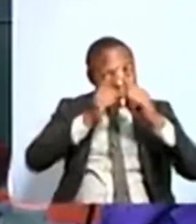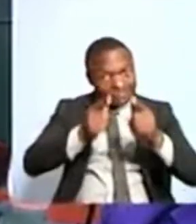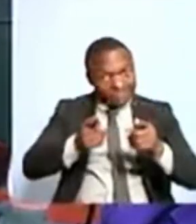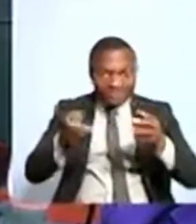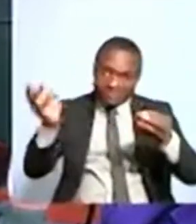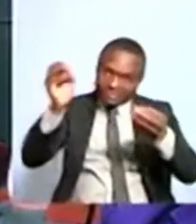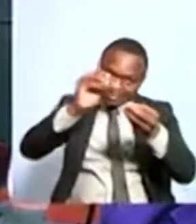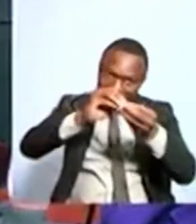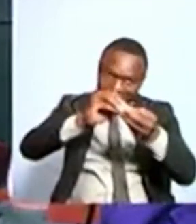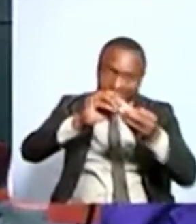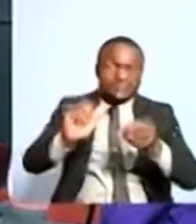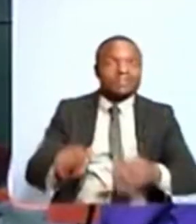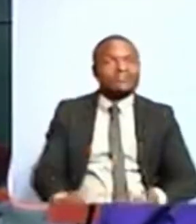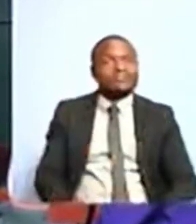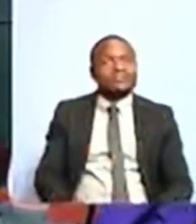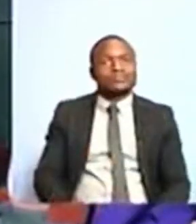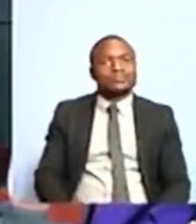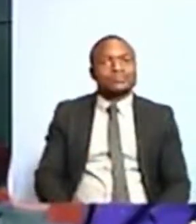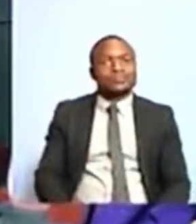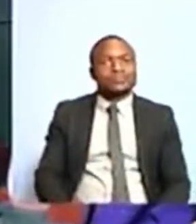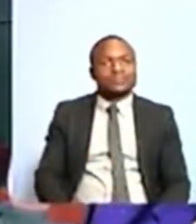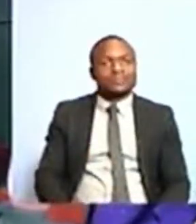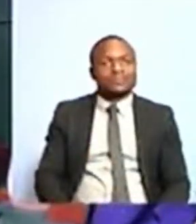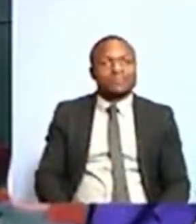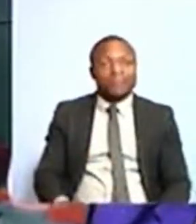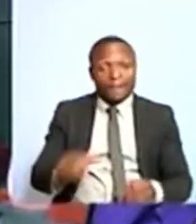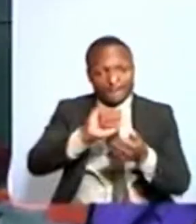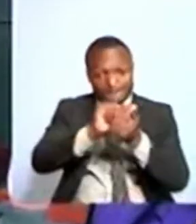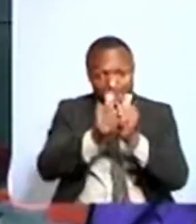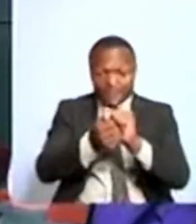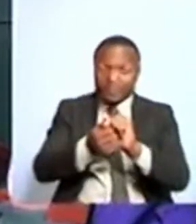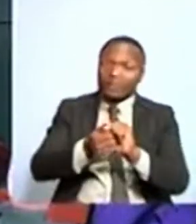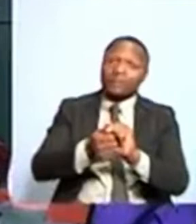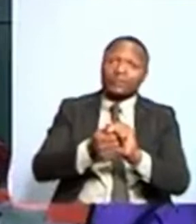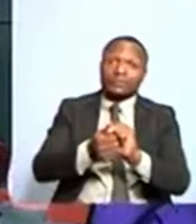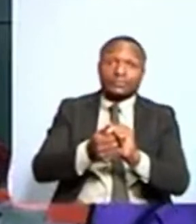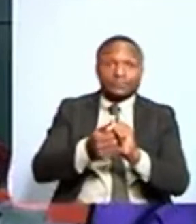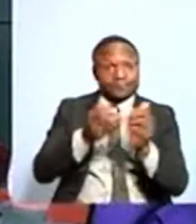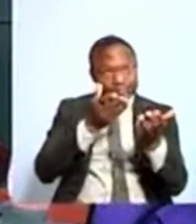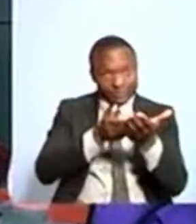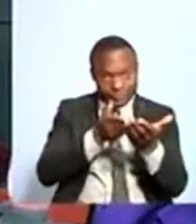add that the amendment seeks to